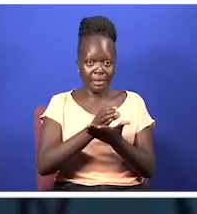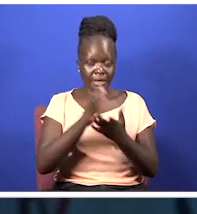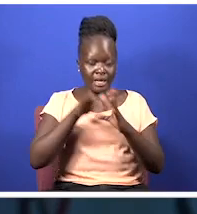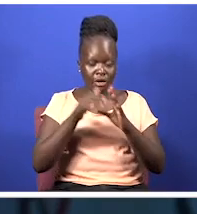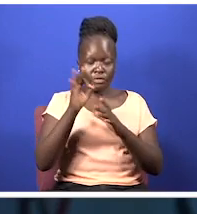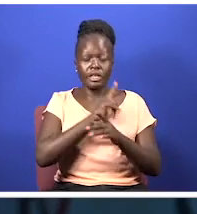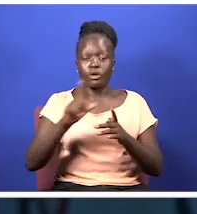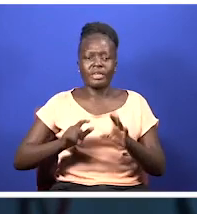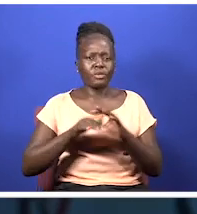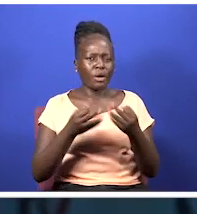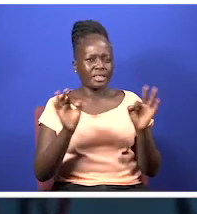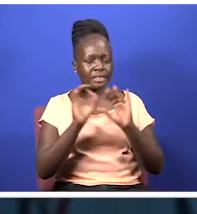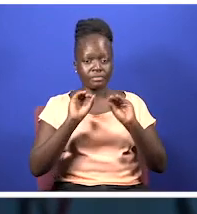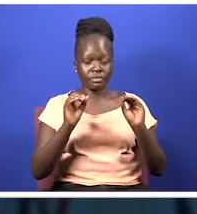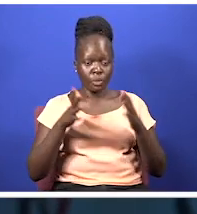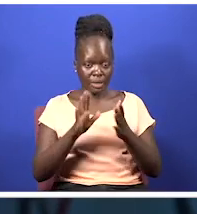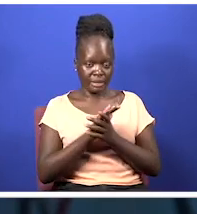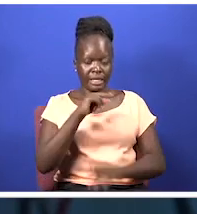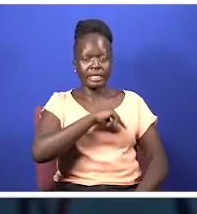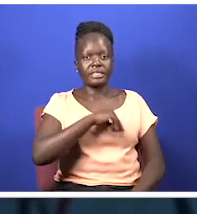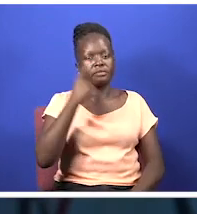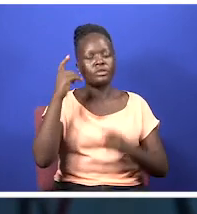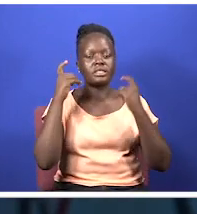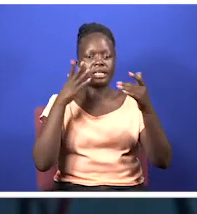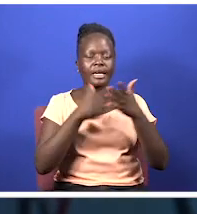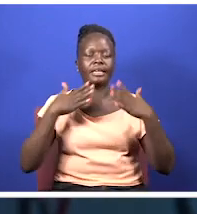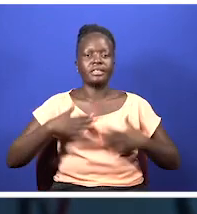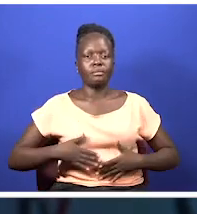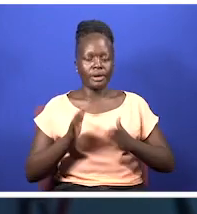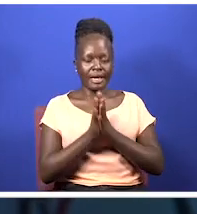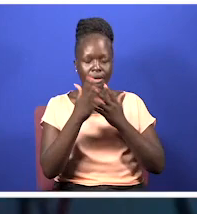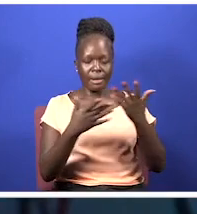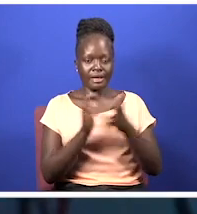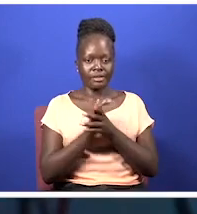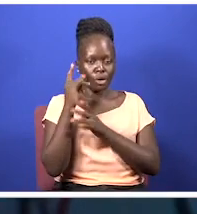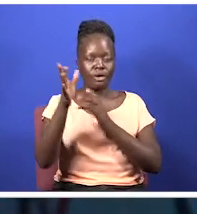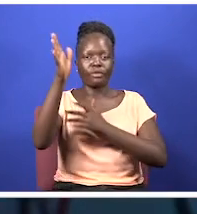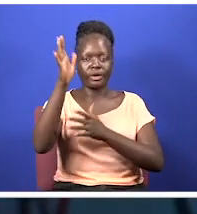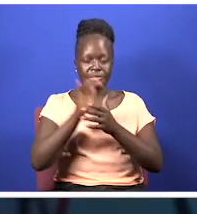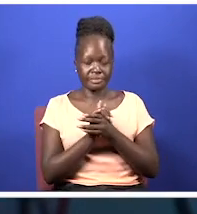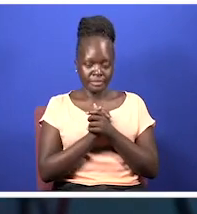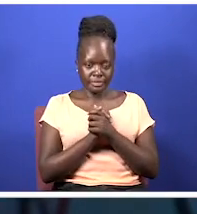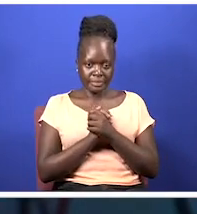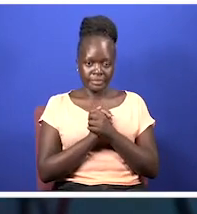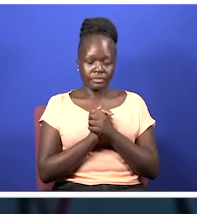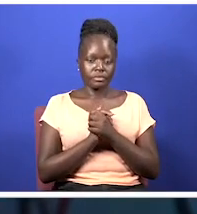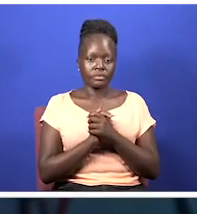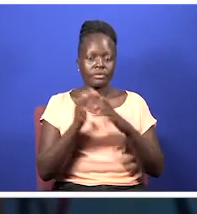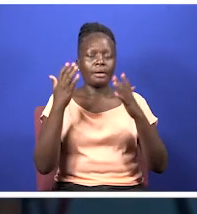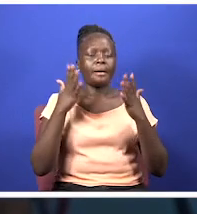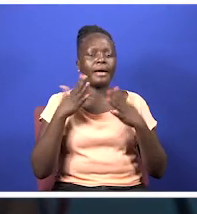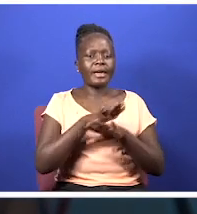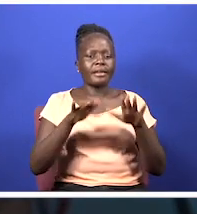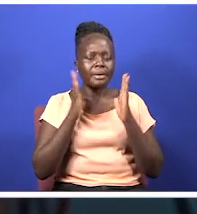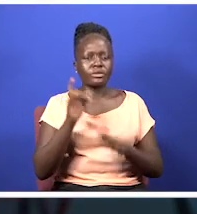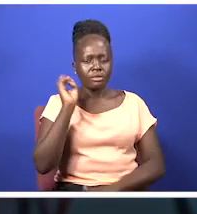an unworthy manner will be guilty of sinning against the body and blood of the Lord. Everyone ought